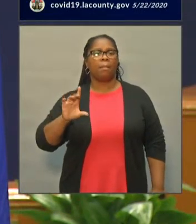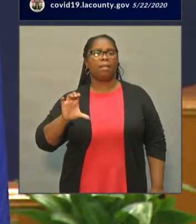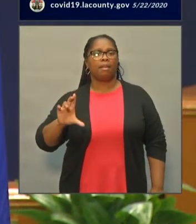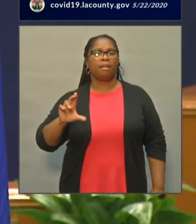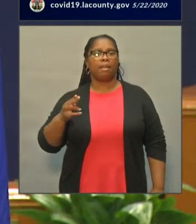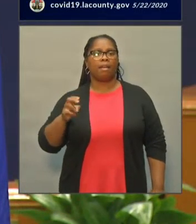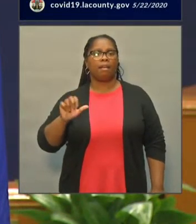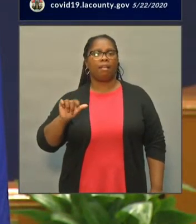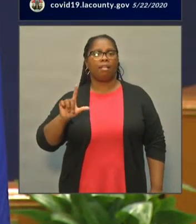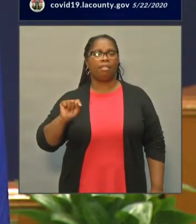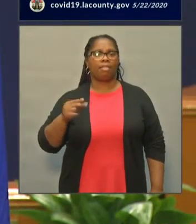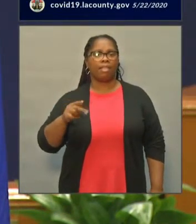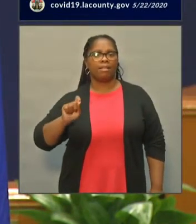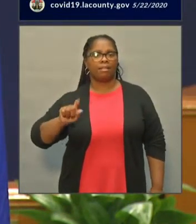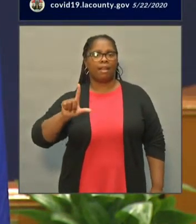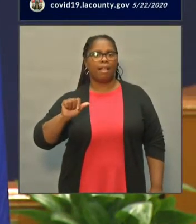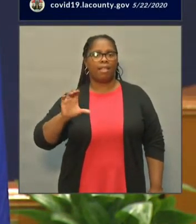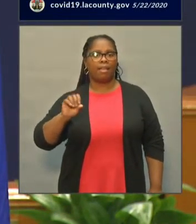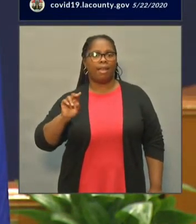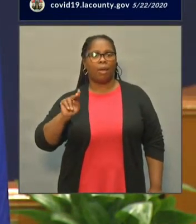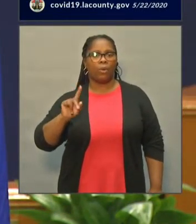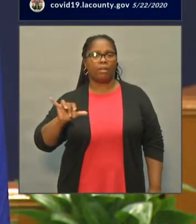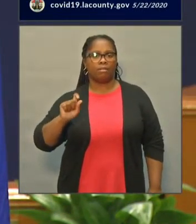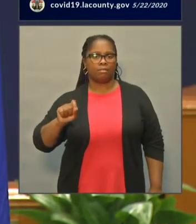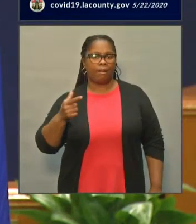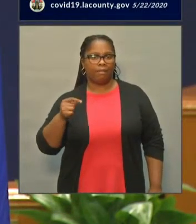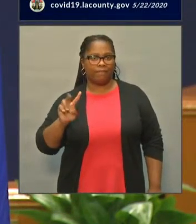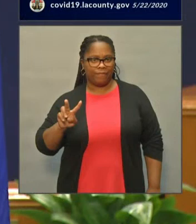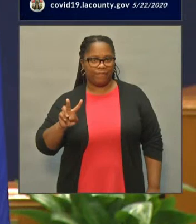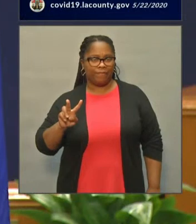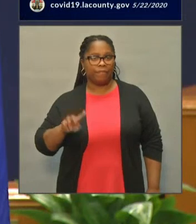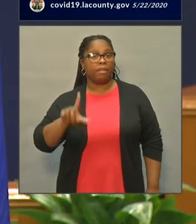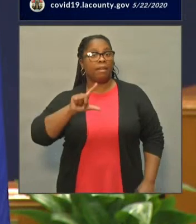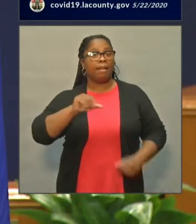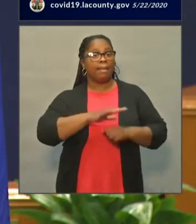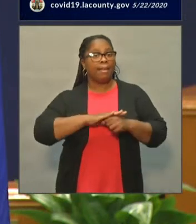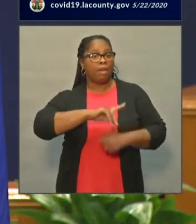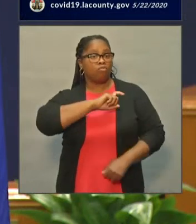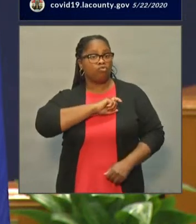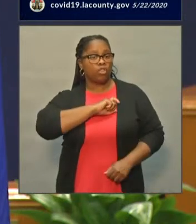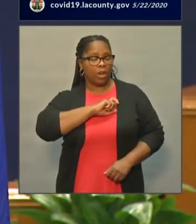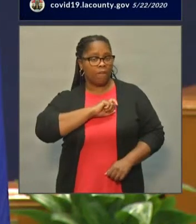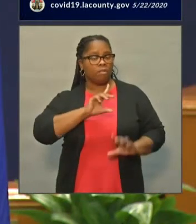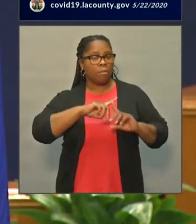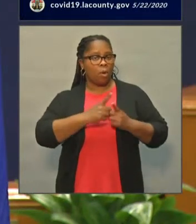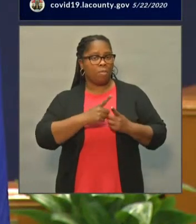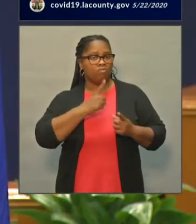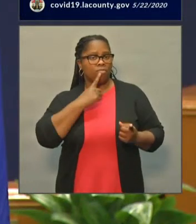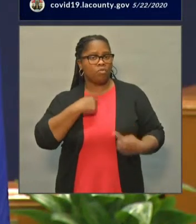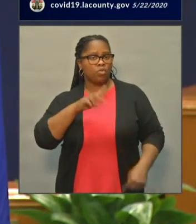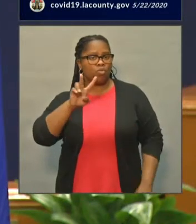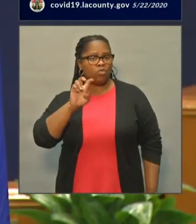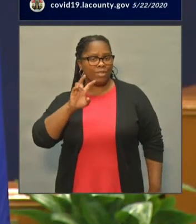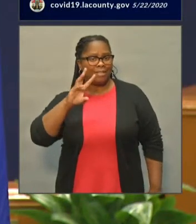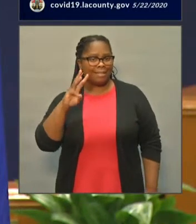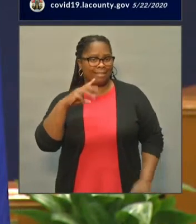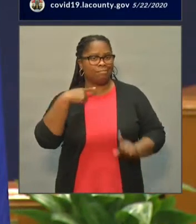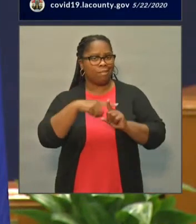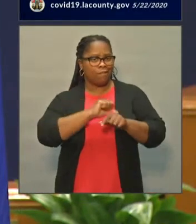publichealth.lacounty.gov. The LA County Sheriff Department is reporting 206 positive cases among staff,